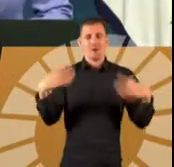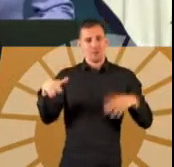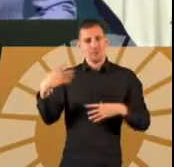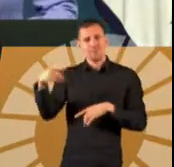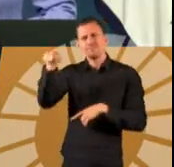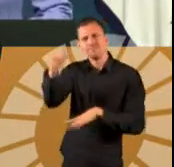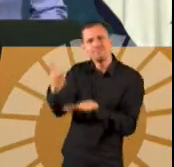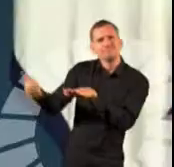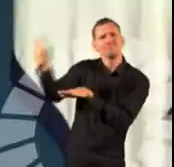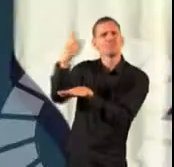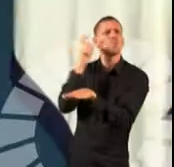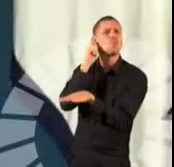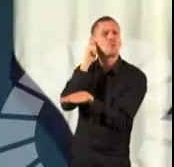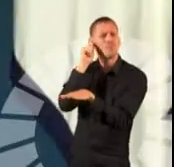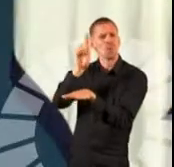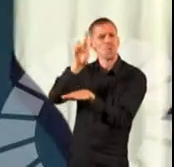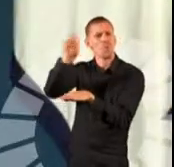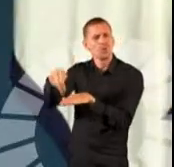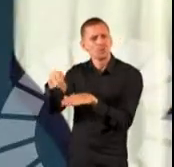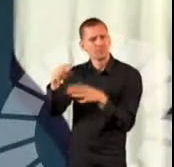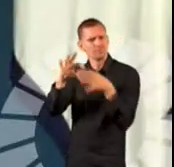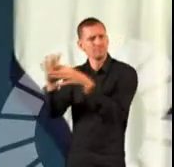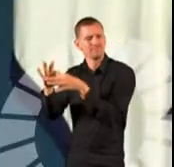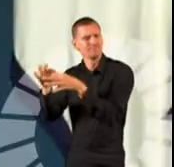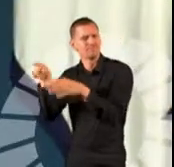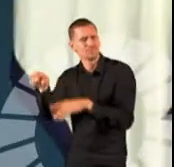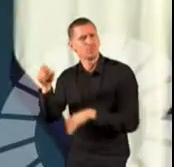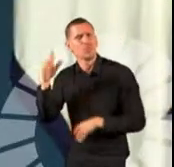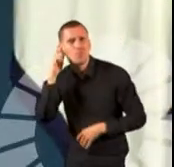Force. Thank you for convening this forum.